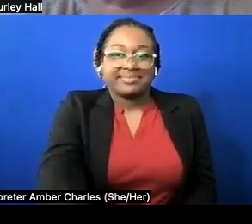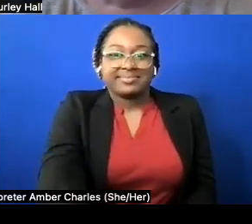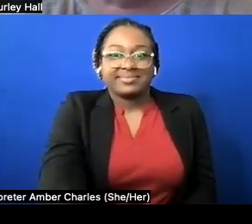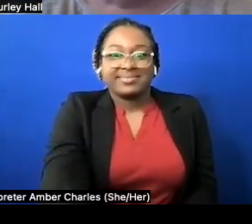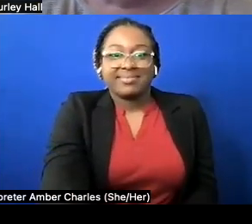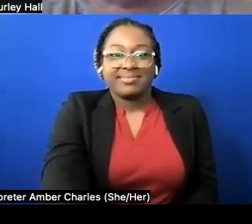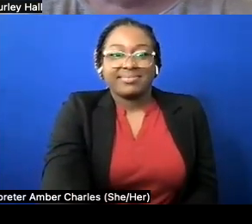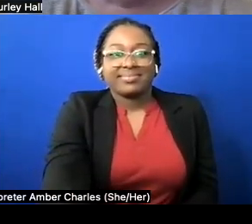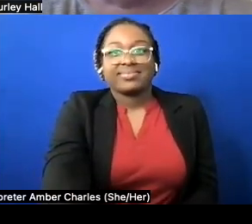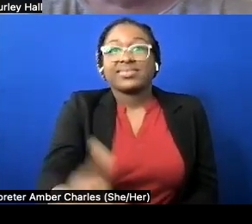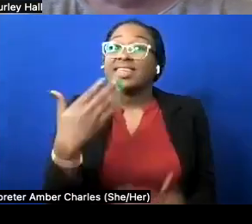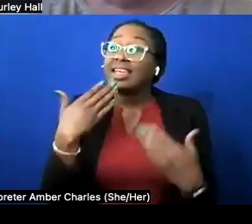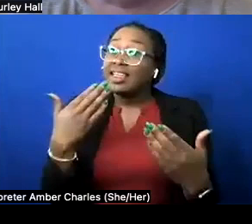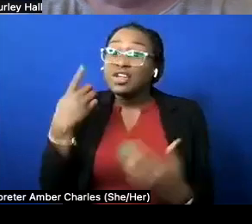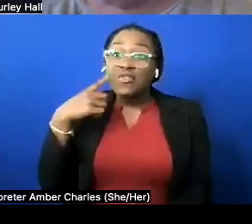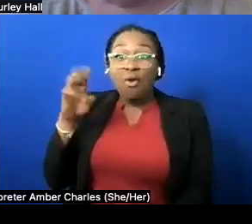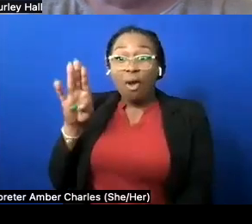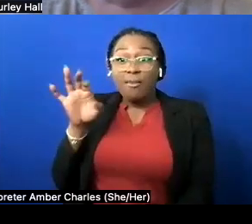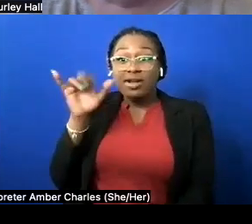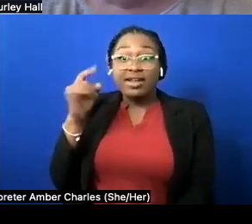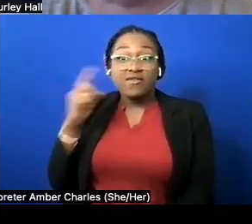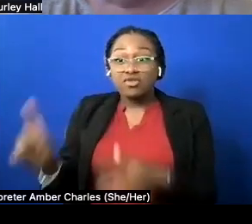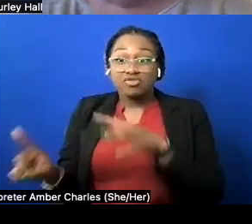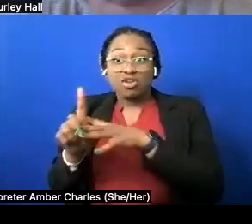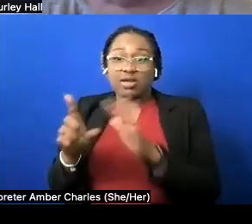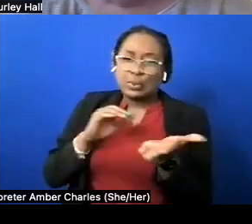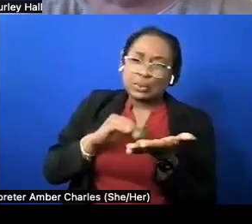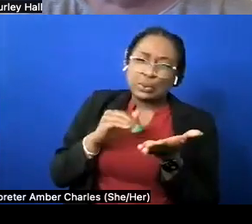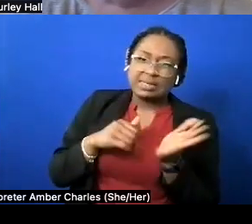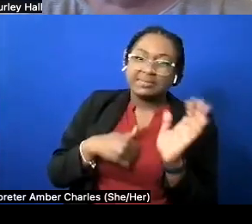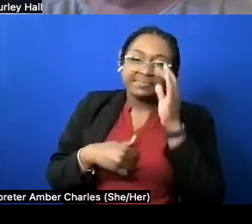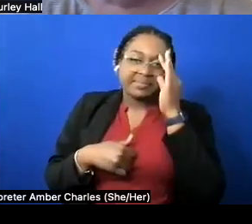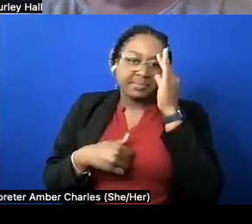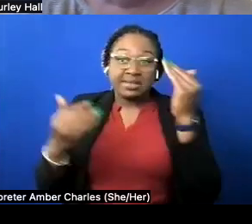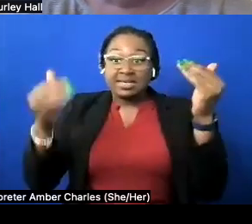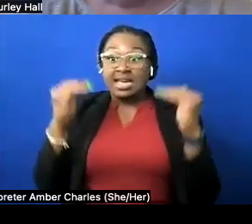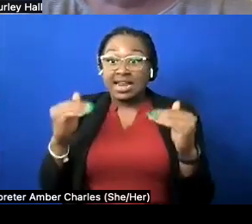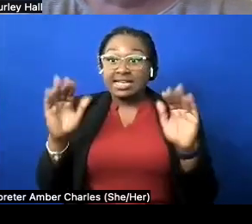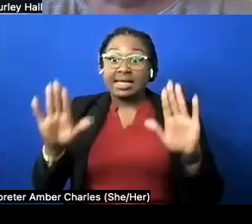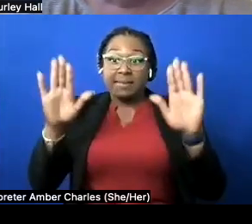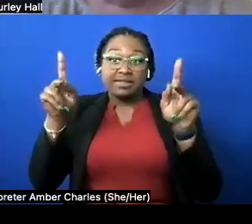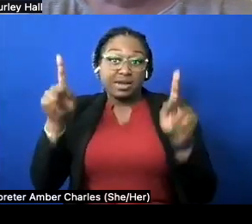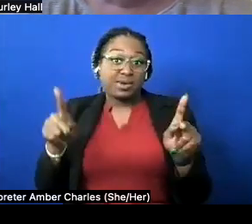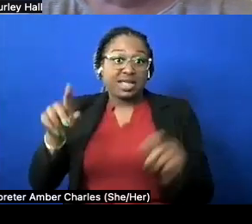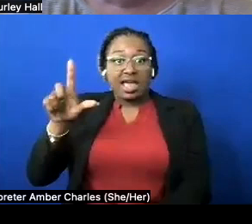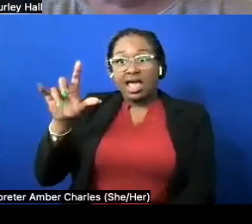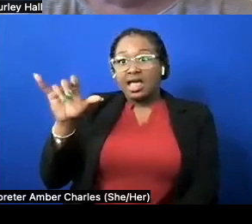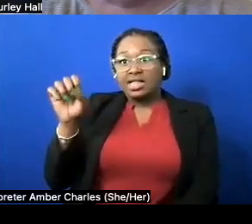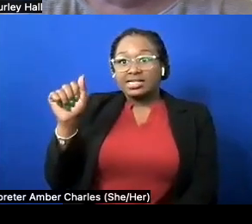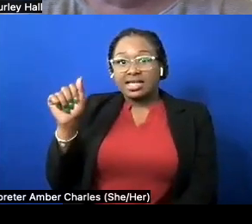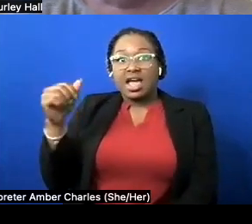Thank you, Brittany, for being here. Ooh, excuse me. The next amazing panelist is Lisa Hurley, she,